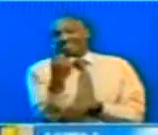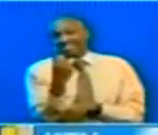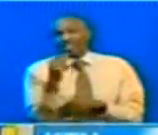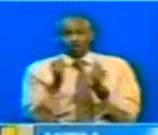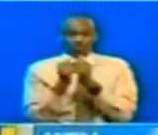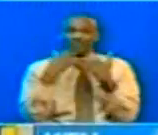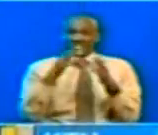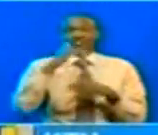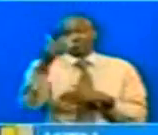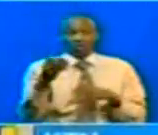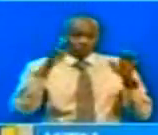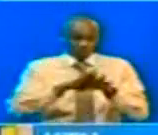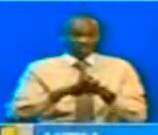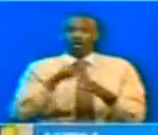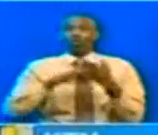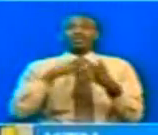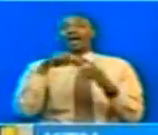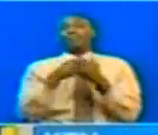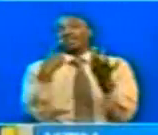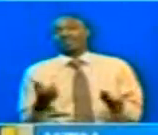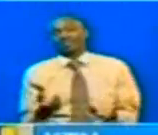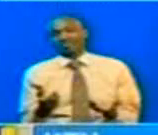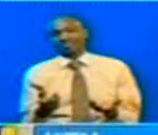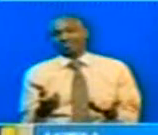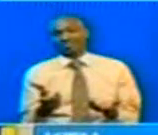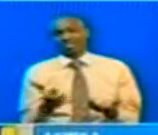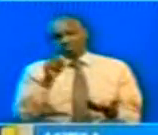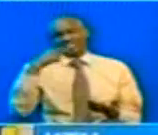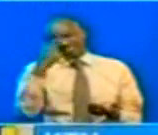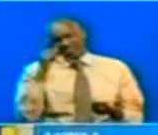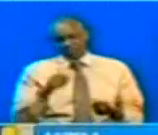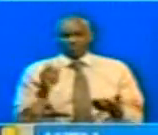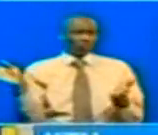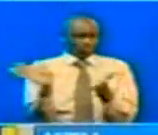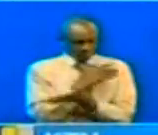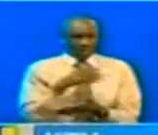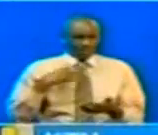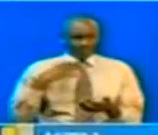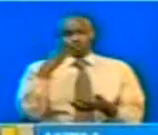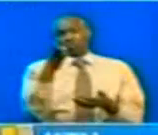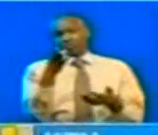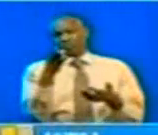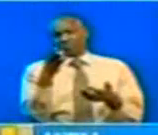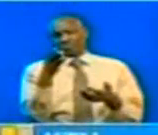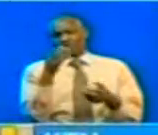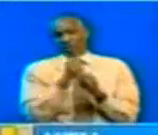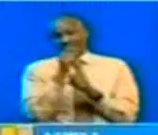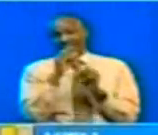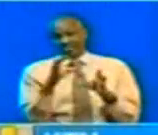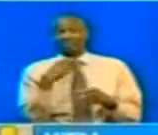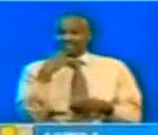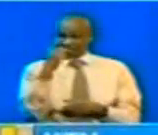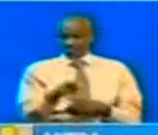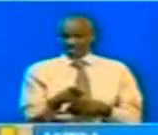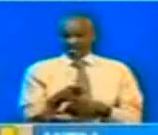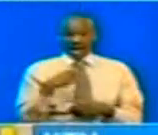closed? What then? Because is it only just about weeding out ghost workers? I've just responded and said that